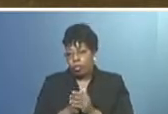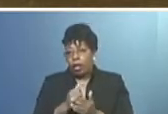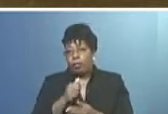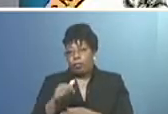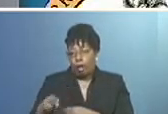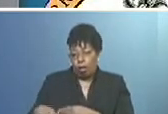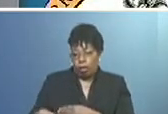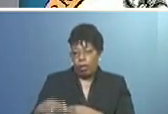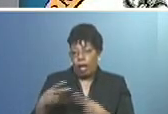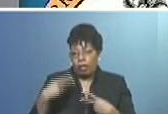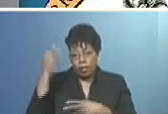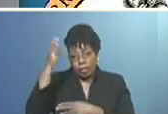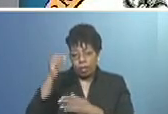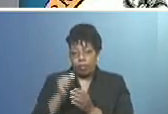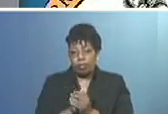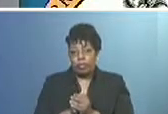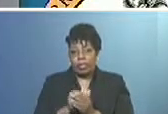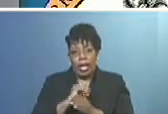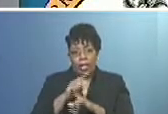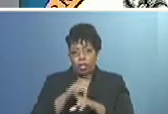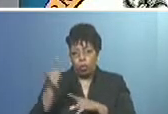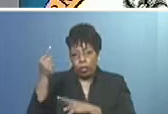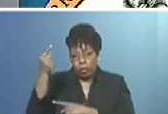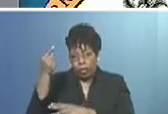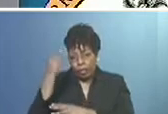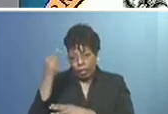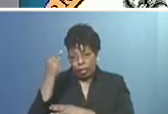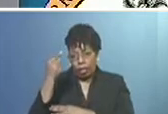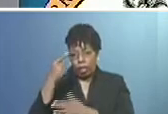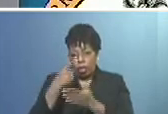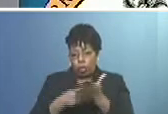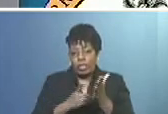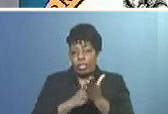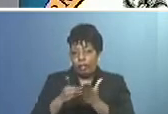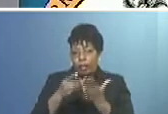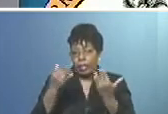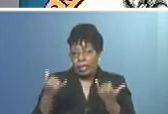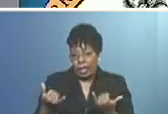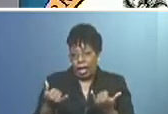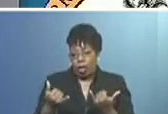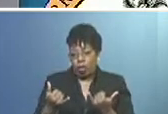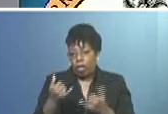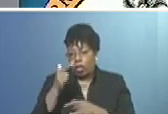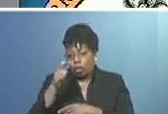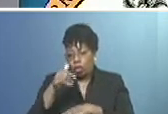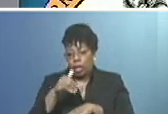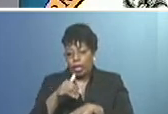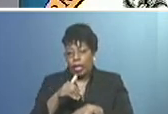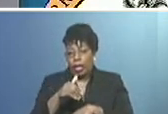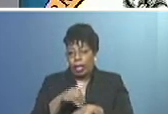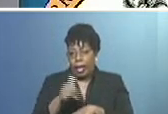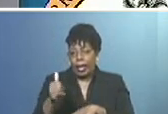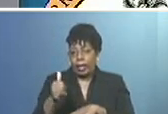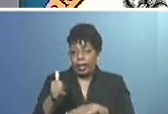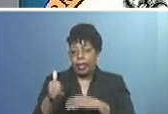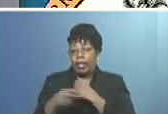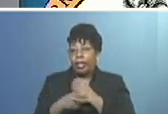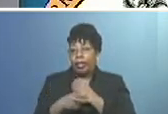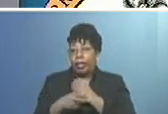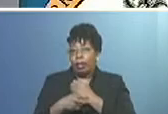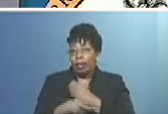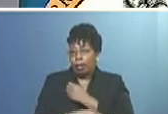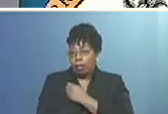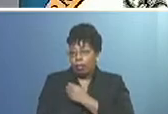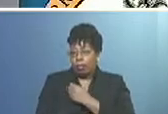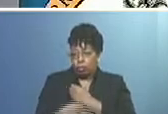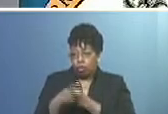believe that armed robbery, what is developing now, does not appear to be armed robbery. But I